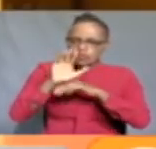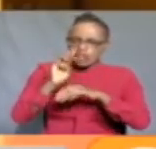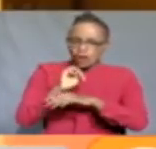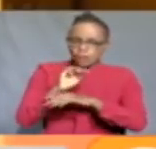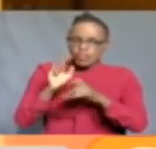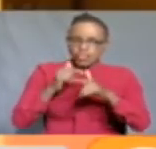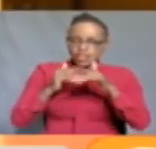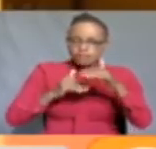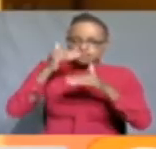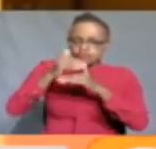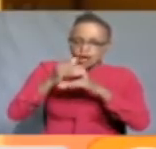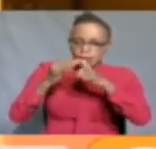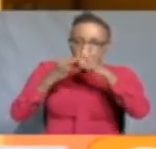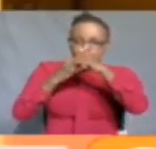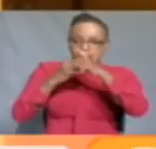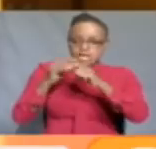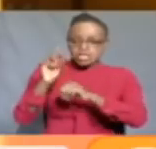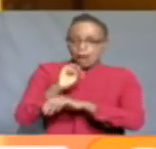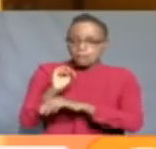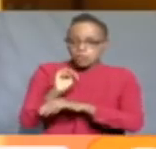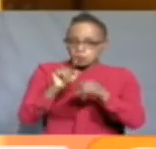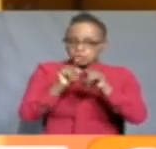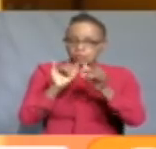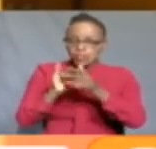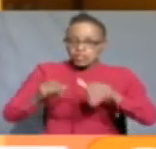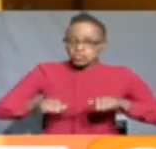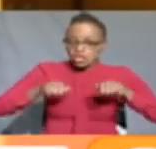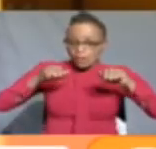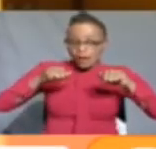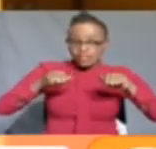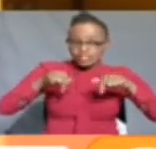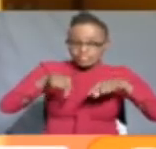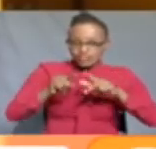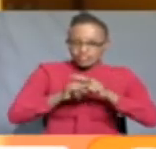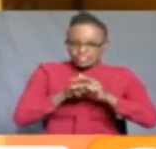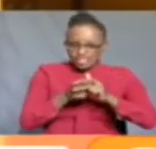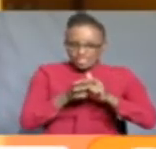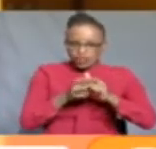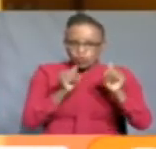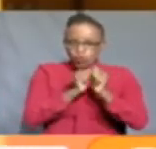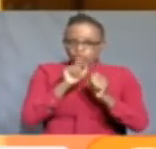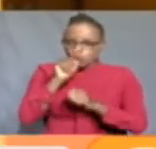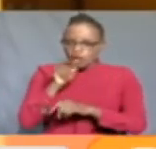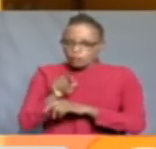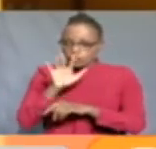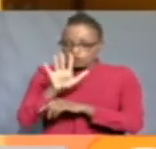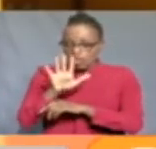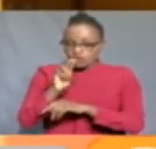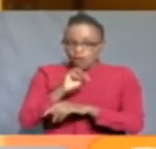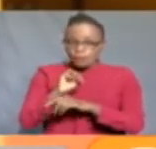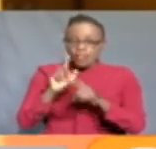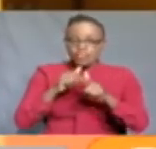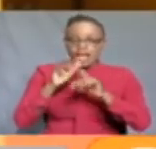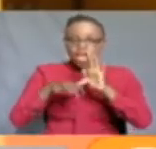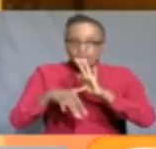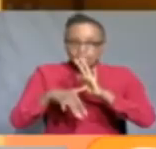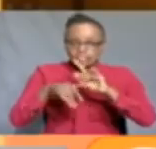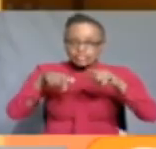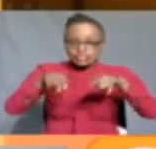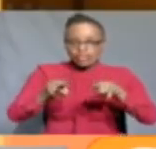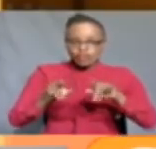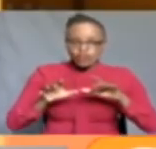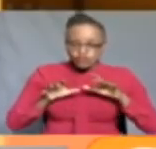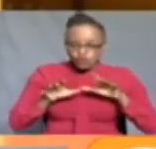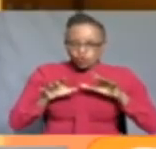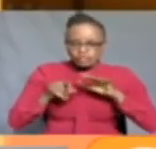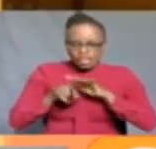before moving it to 8 million. The same thing for the chairman. He started with 1.5. Later on, he forced his